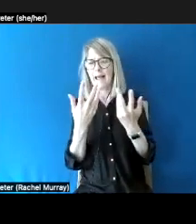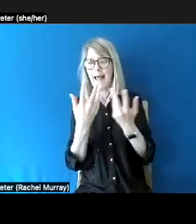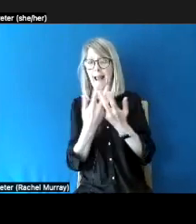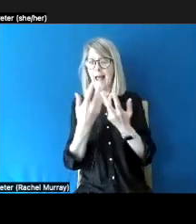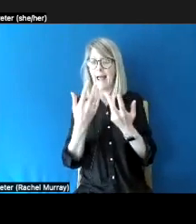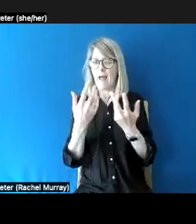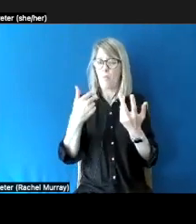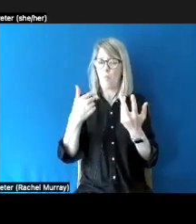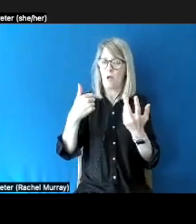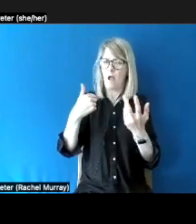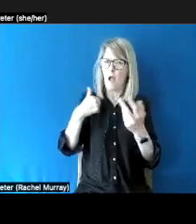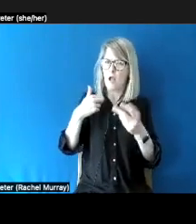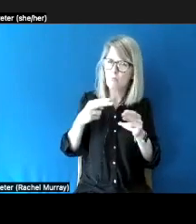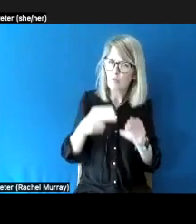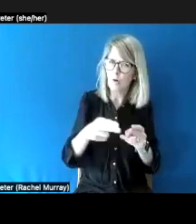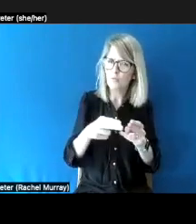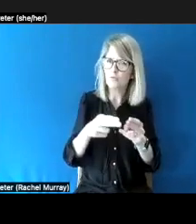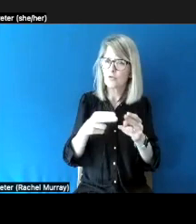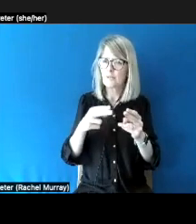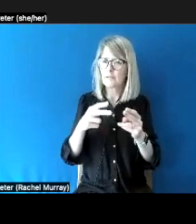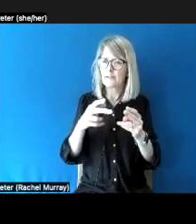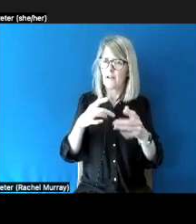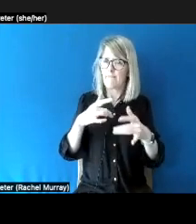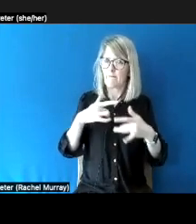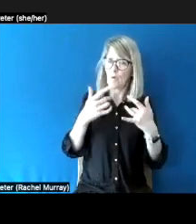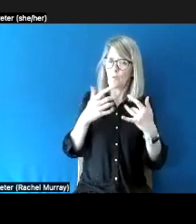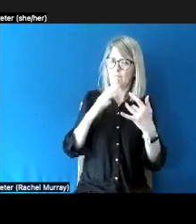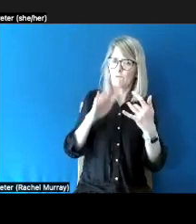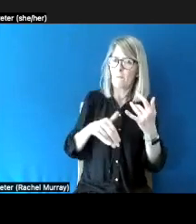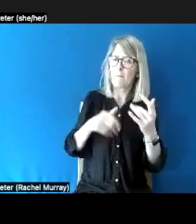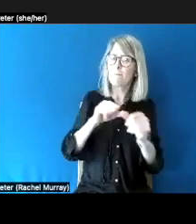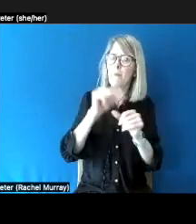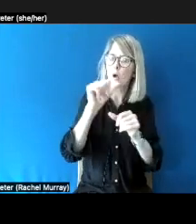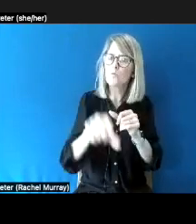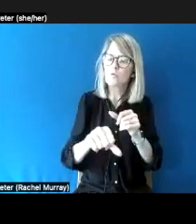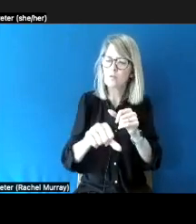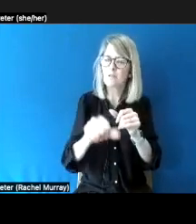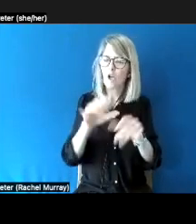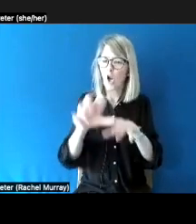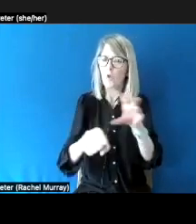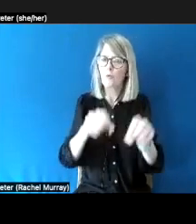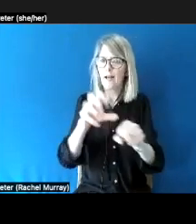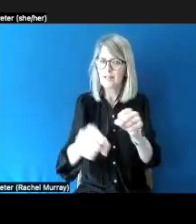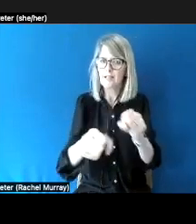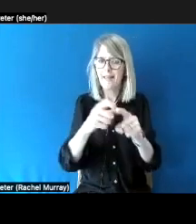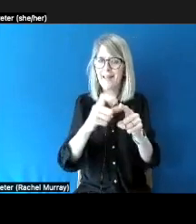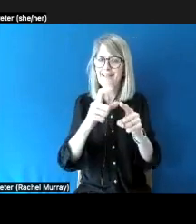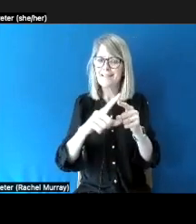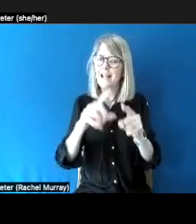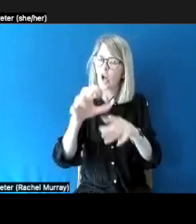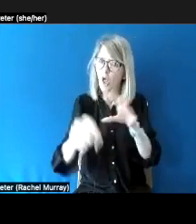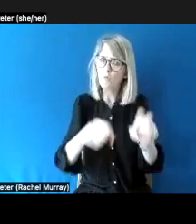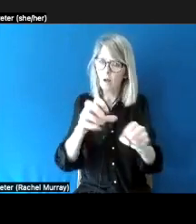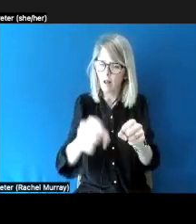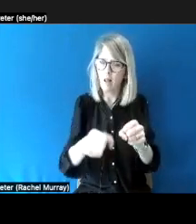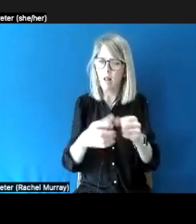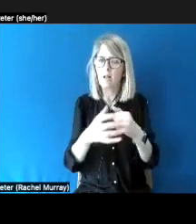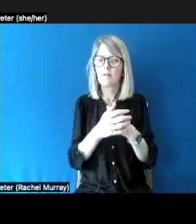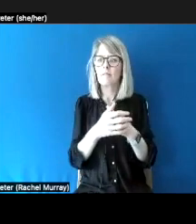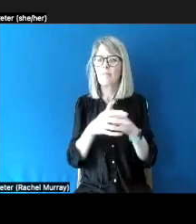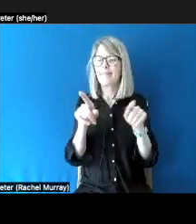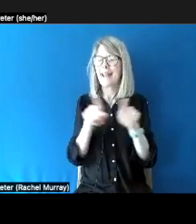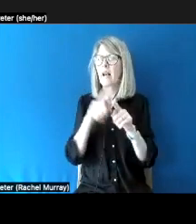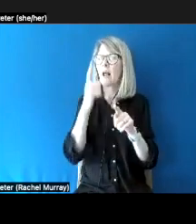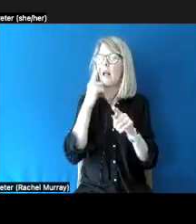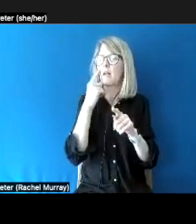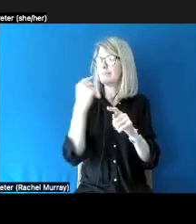post-colonial and decolonial approaches, and then try and look at some instances in the history